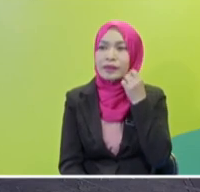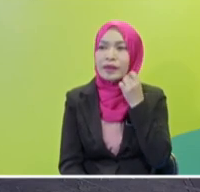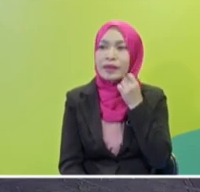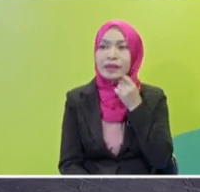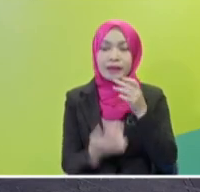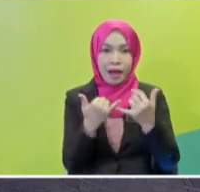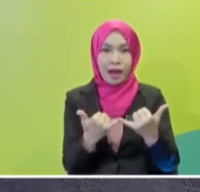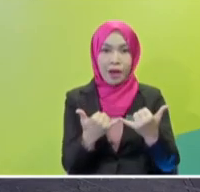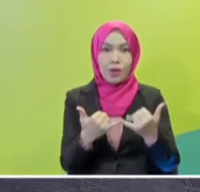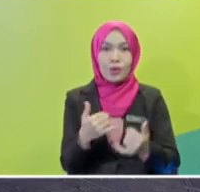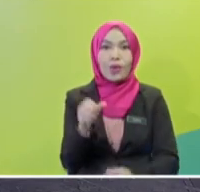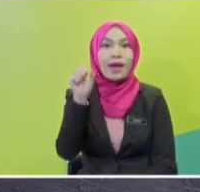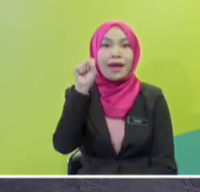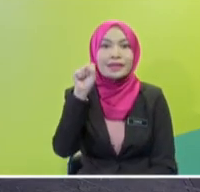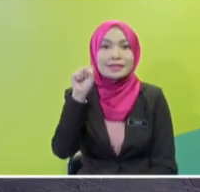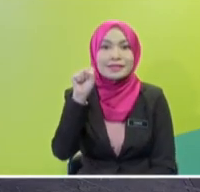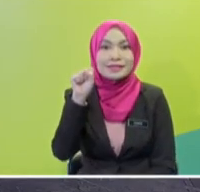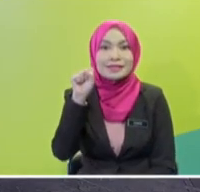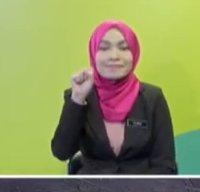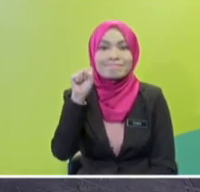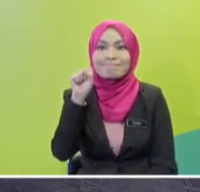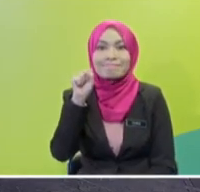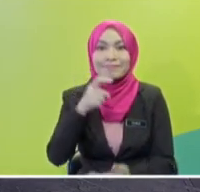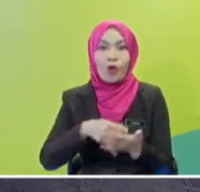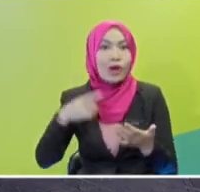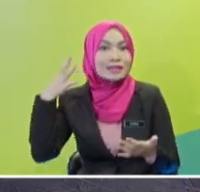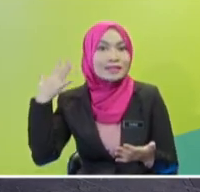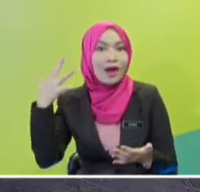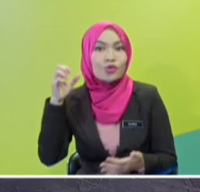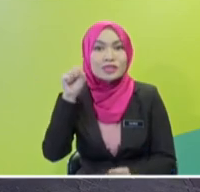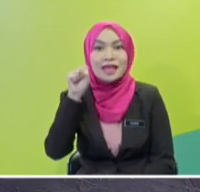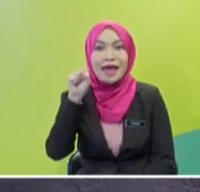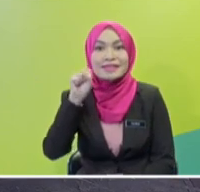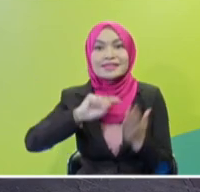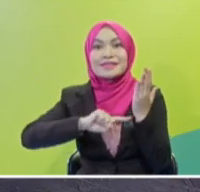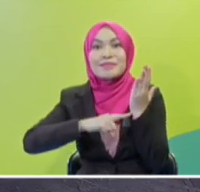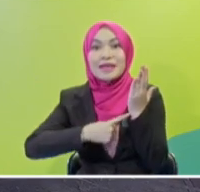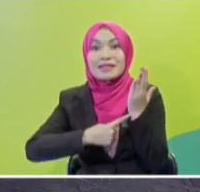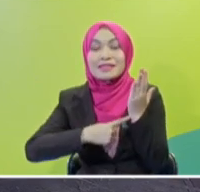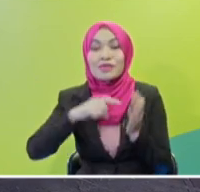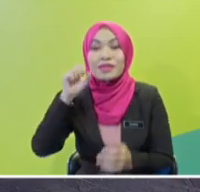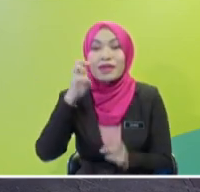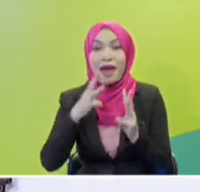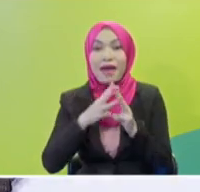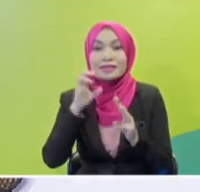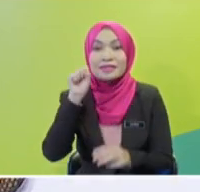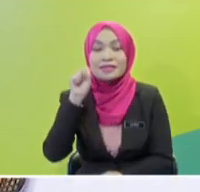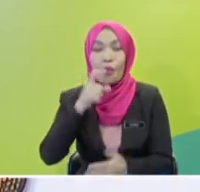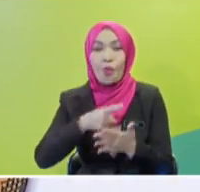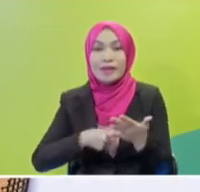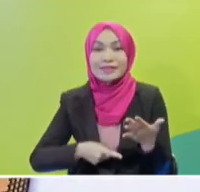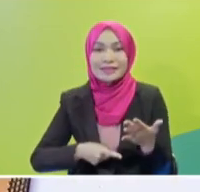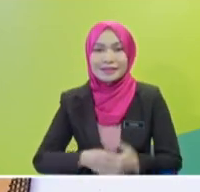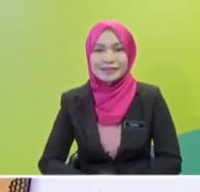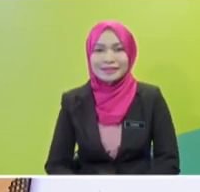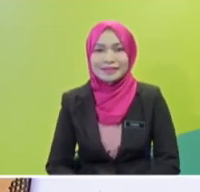S. S. I said something just now. Is it this one? Yes. I think it is.